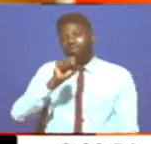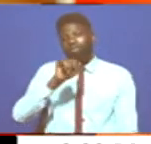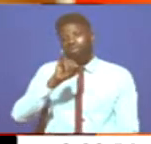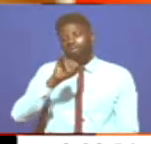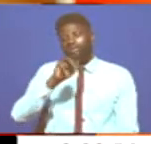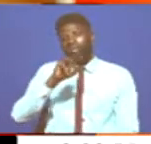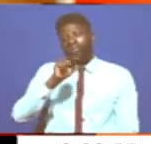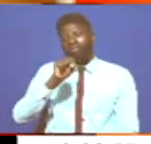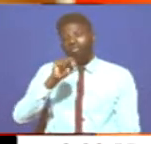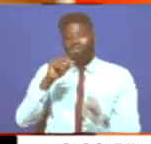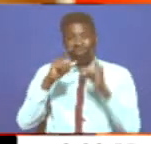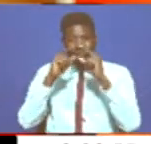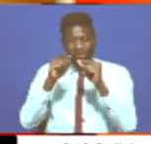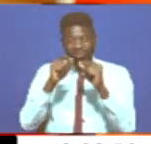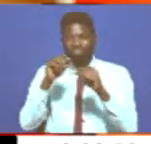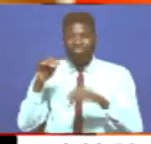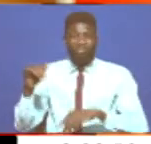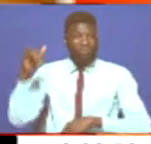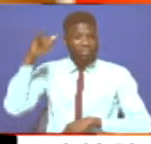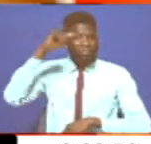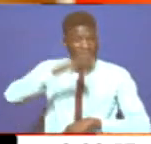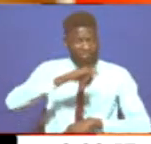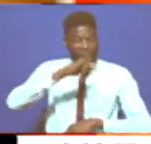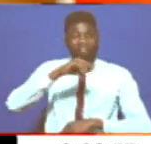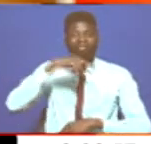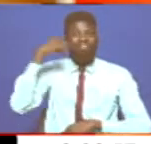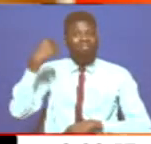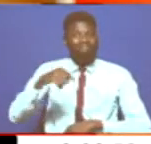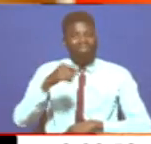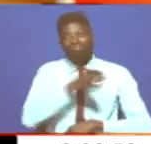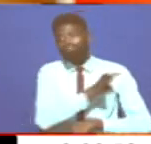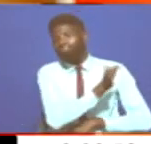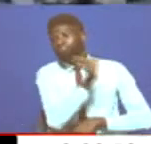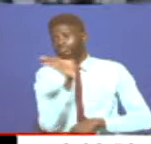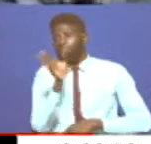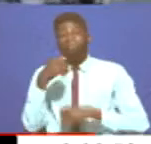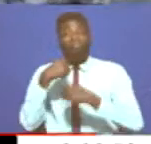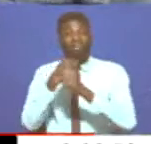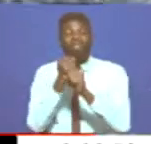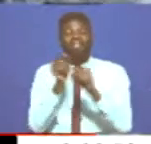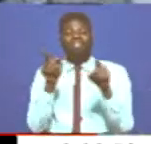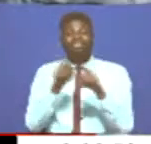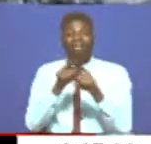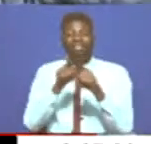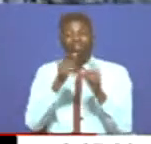war-torn country to the Far East has made exports to Russia expensive.